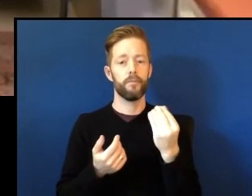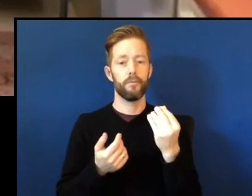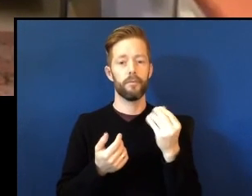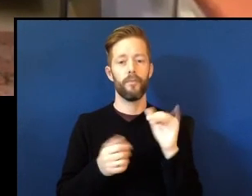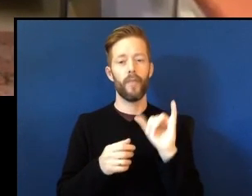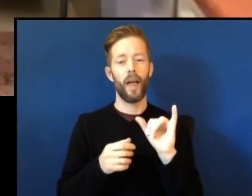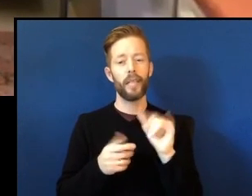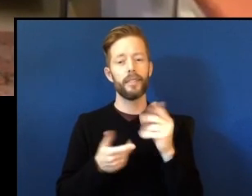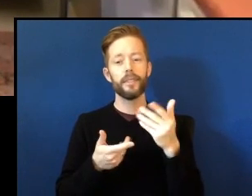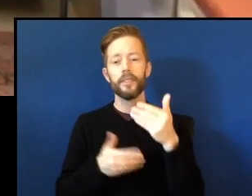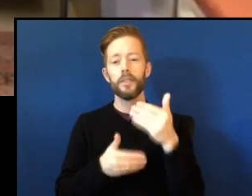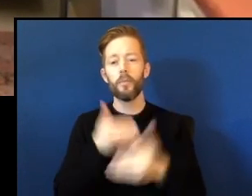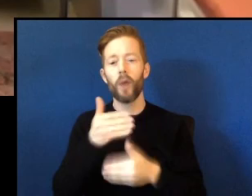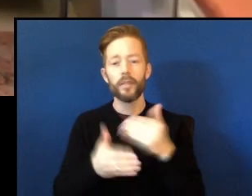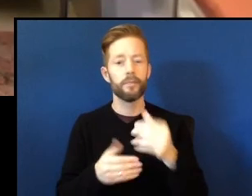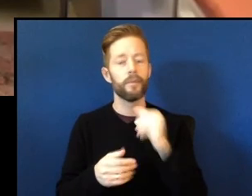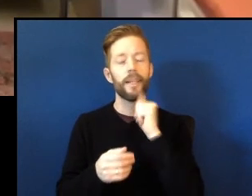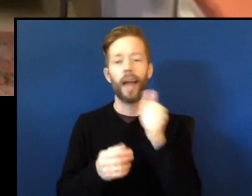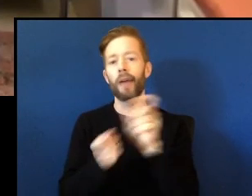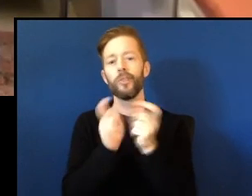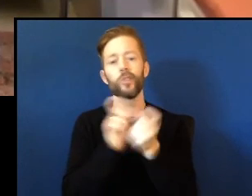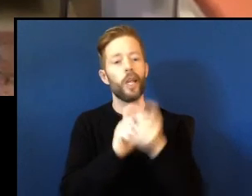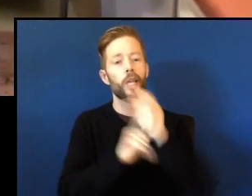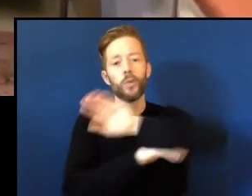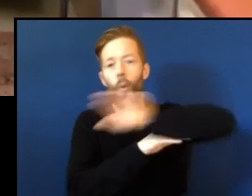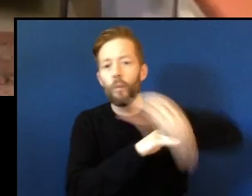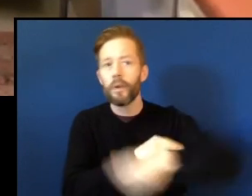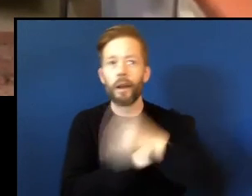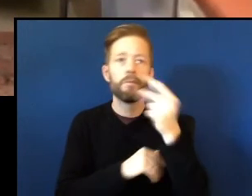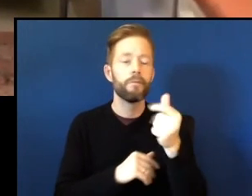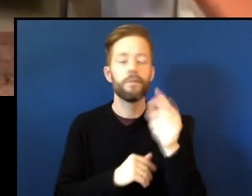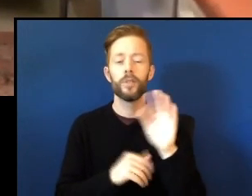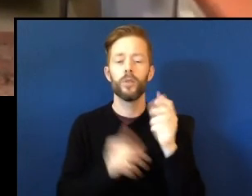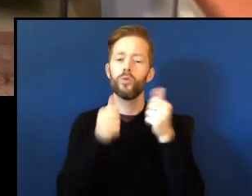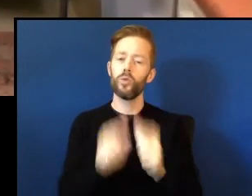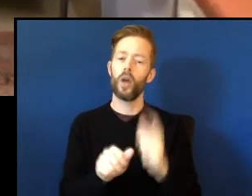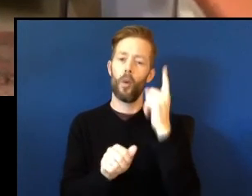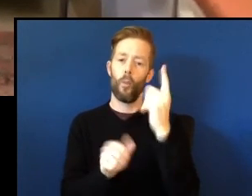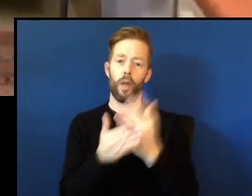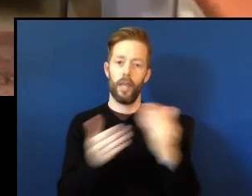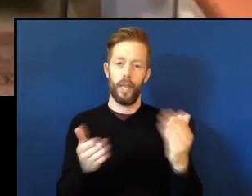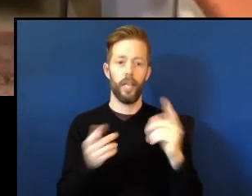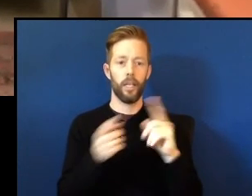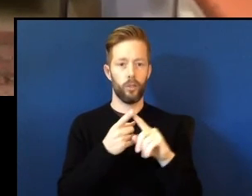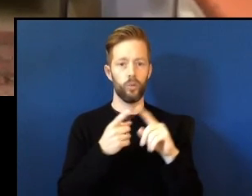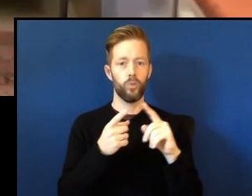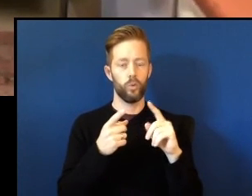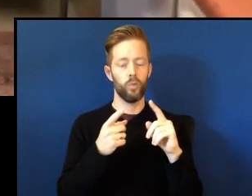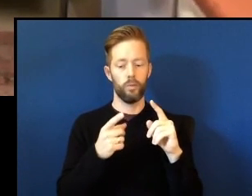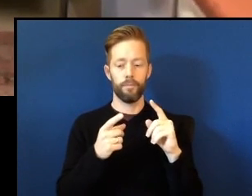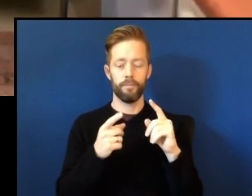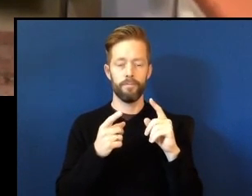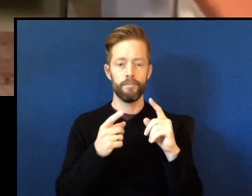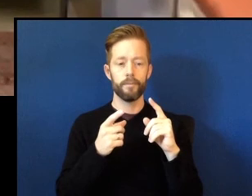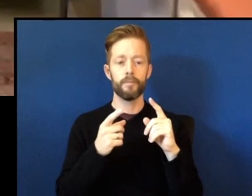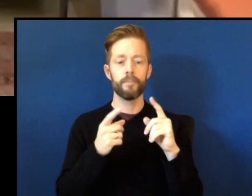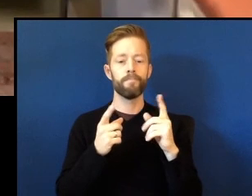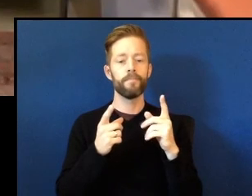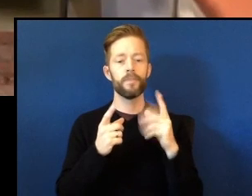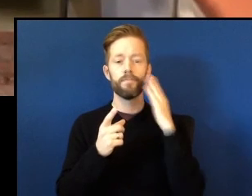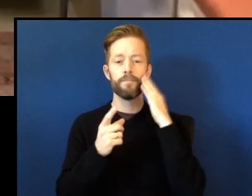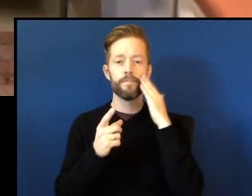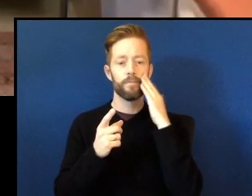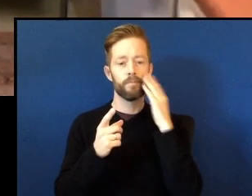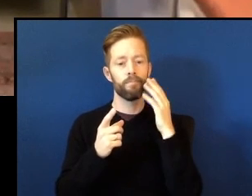like for kids, it wouldn't, change overnight, but just trying one thing that kind of pushes you outside of your comfort zone,